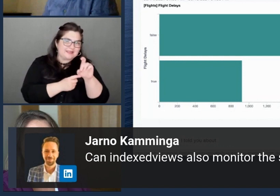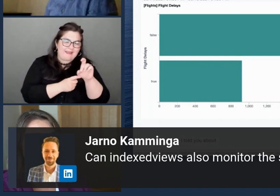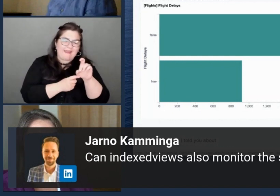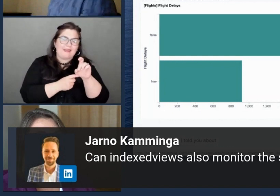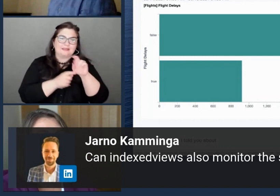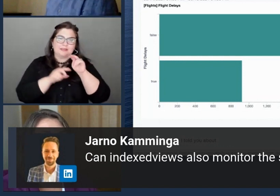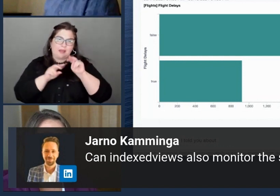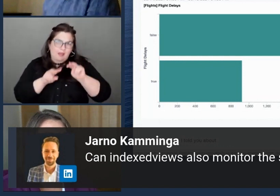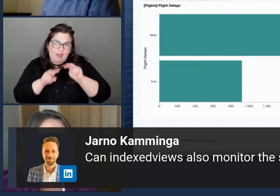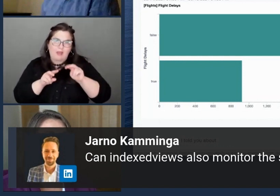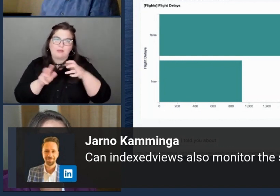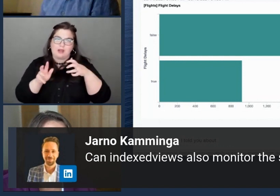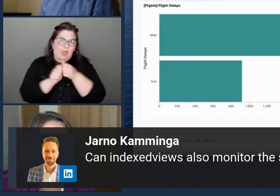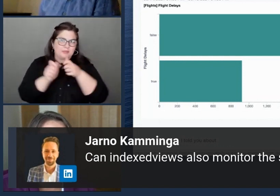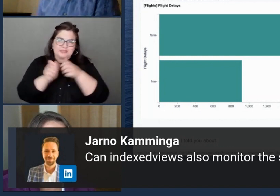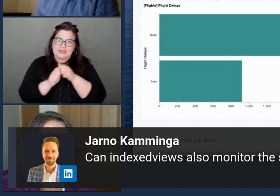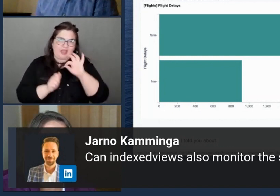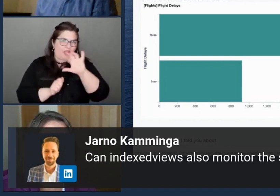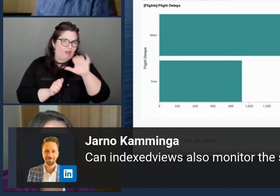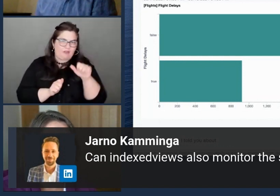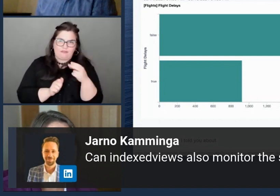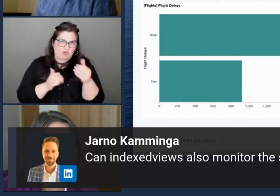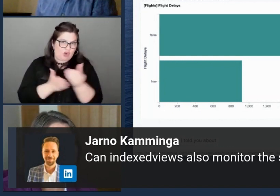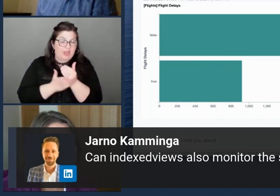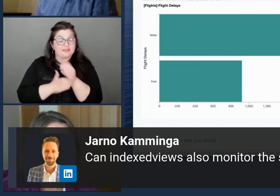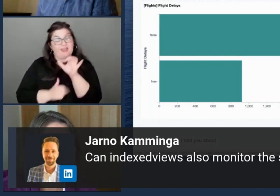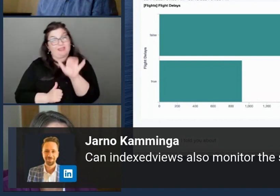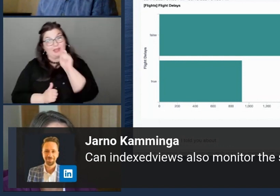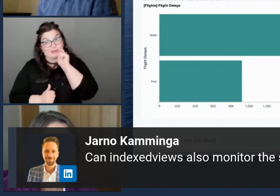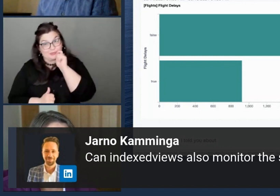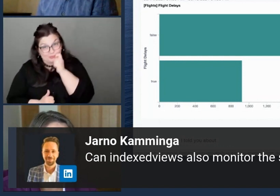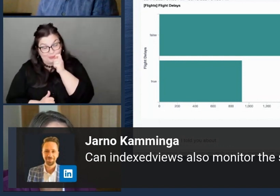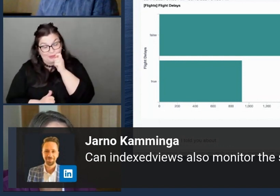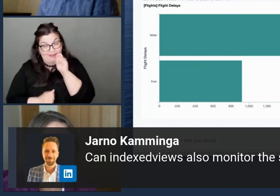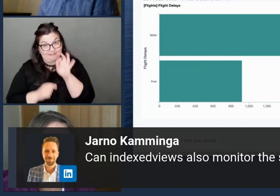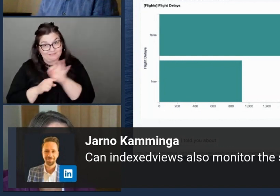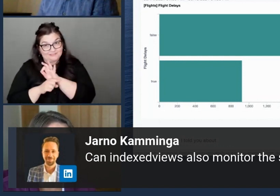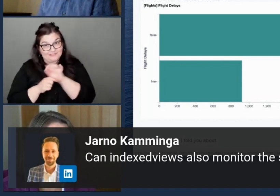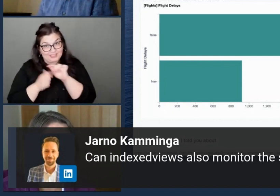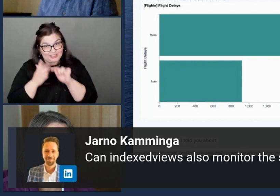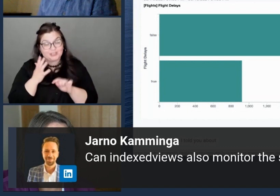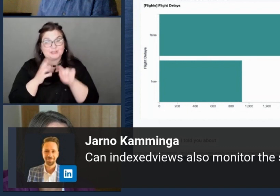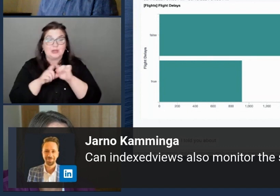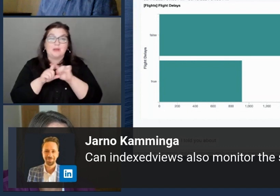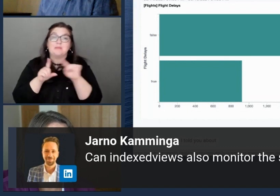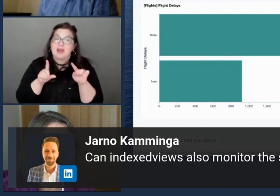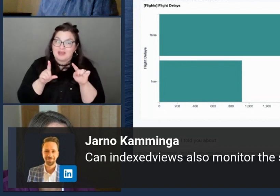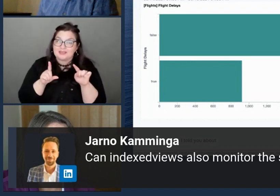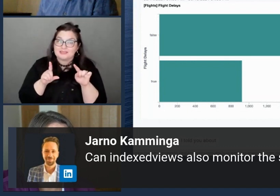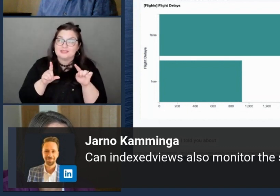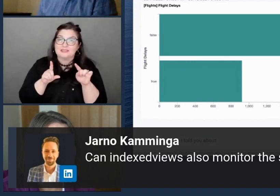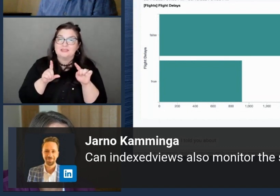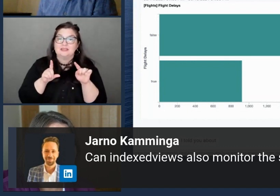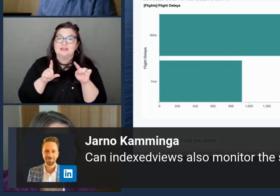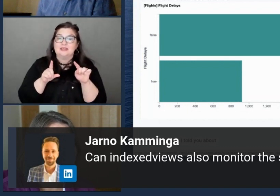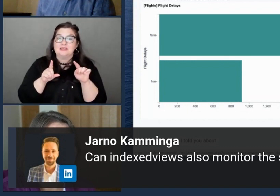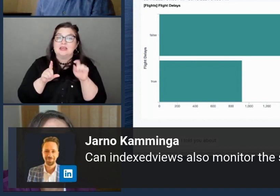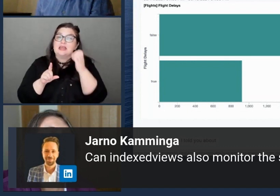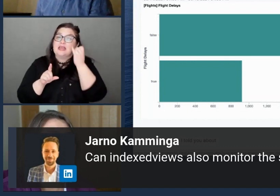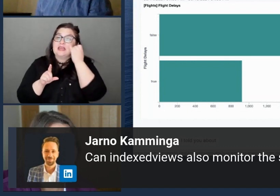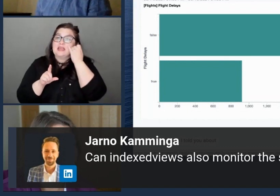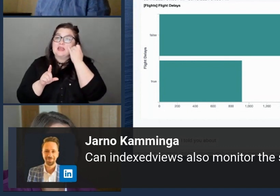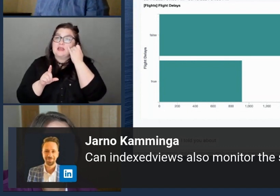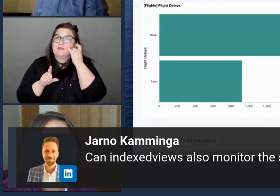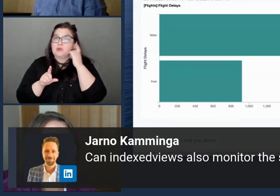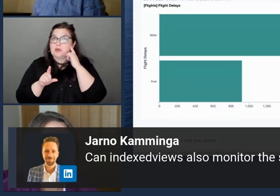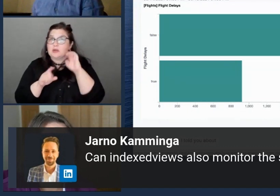refreshed. That is a cool feature. And if you've heard about glue elastic views, that's one of the